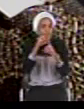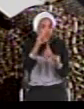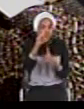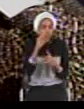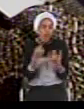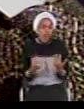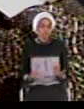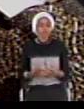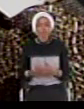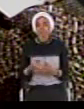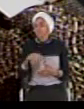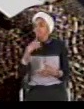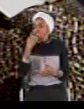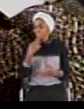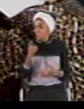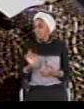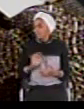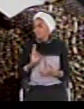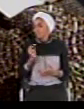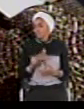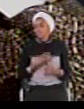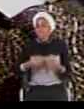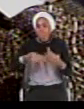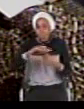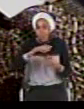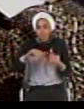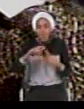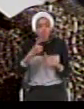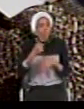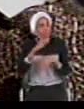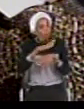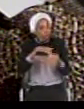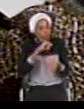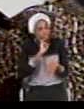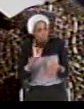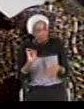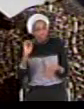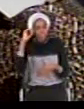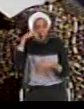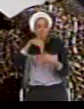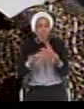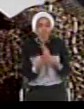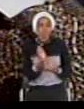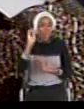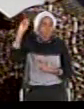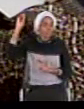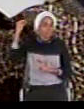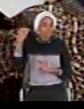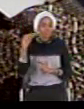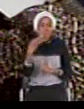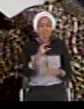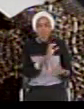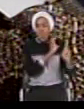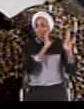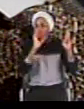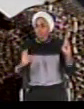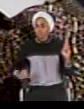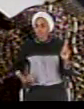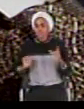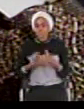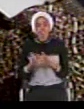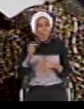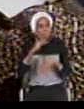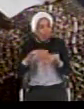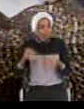Number one, it tells us about the calling into the grace of Christ, the calling